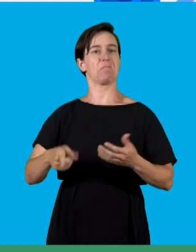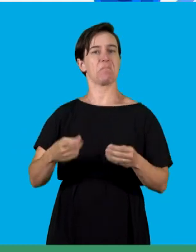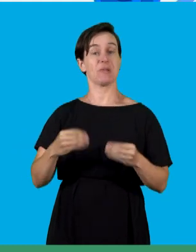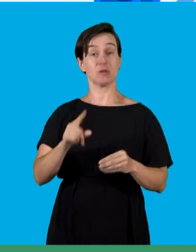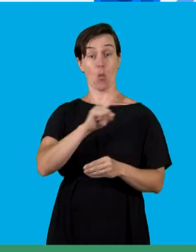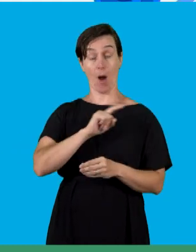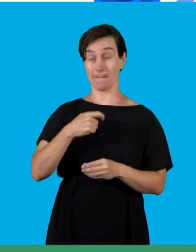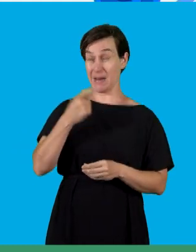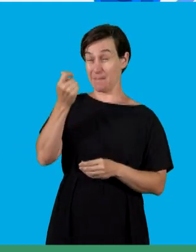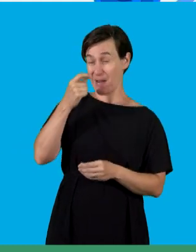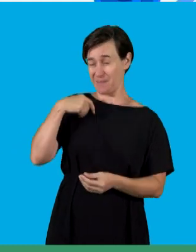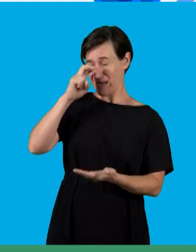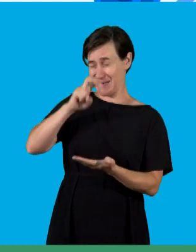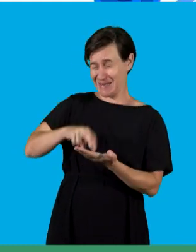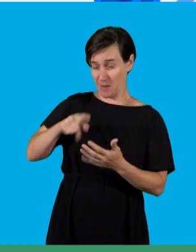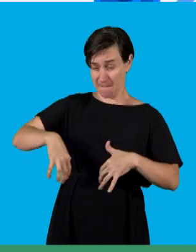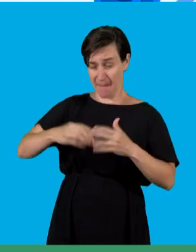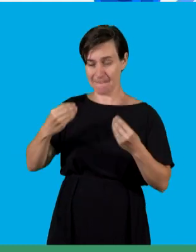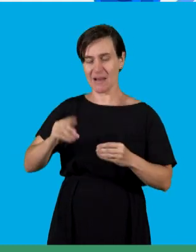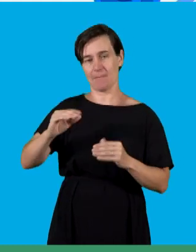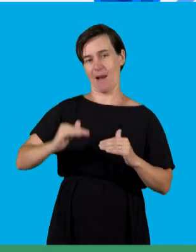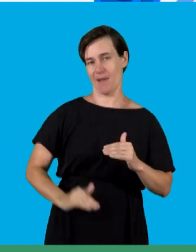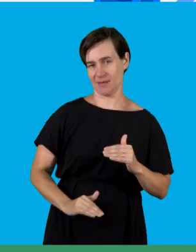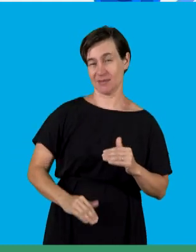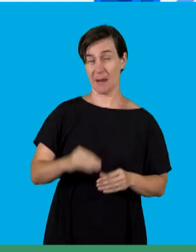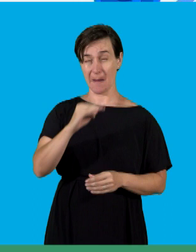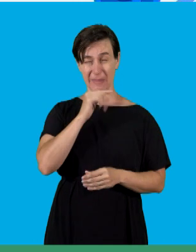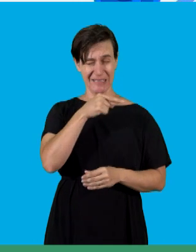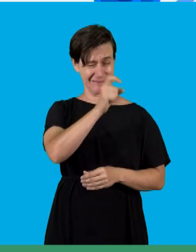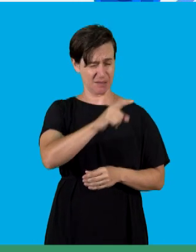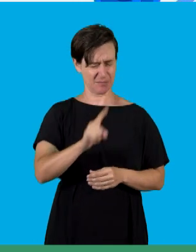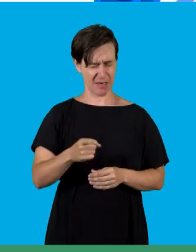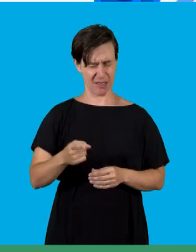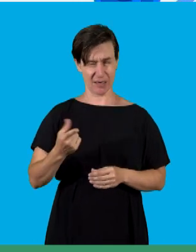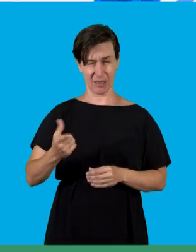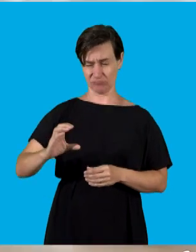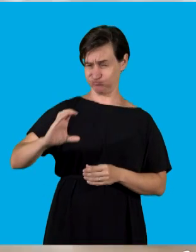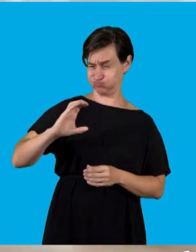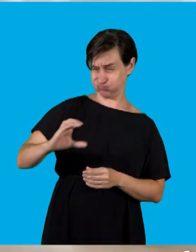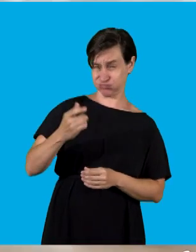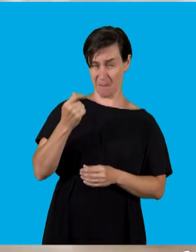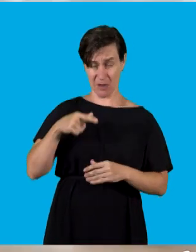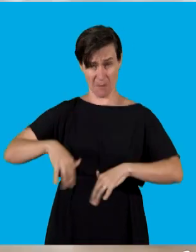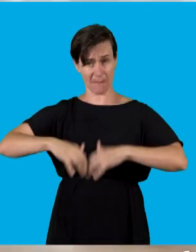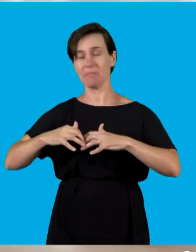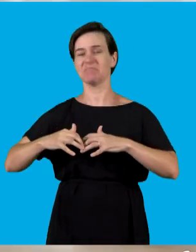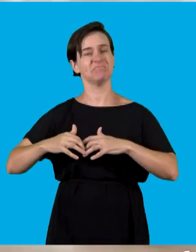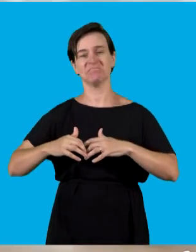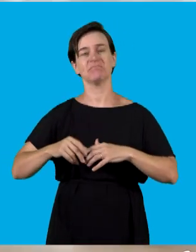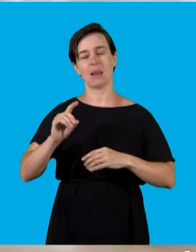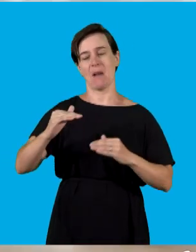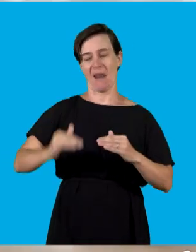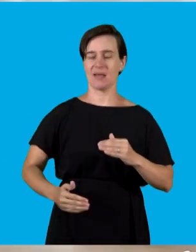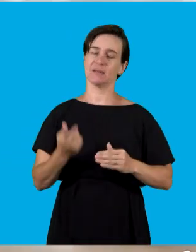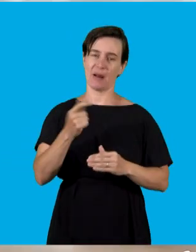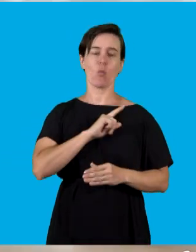capital needed. So obviously, a sole trader does not need a large amount of money to start. That's why it's easy to start